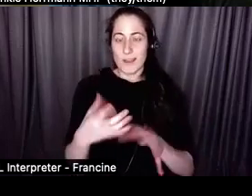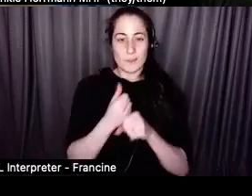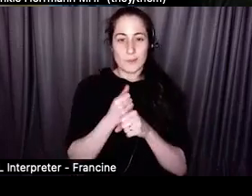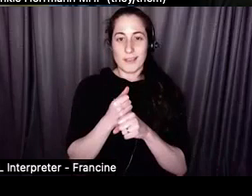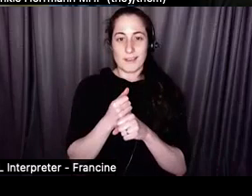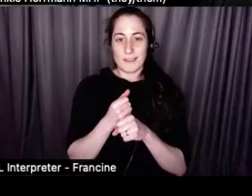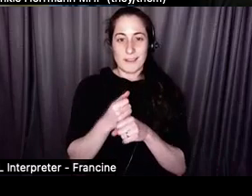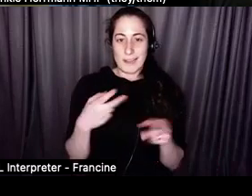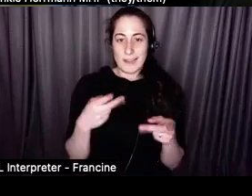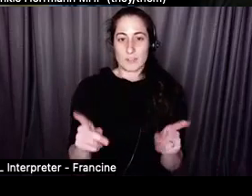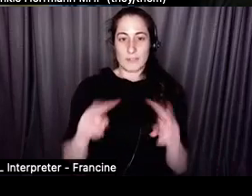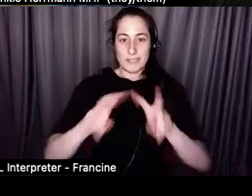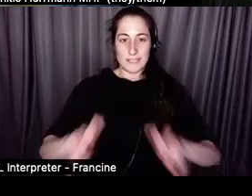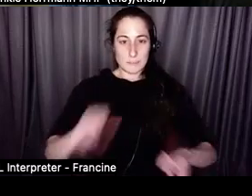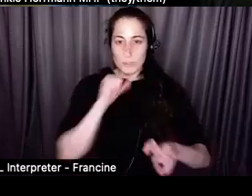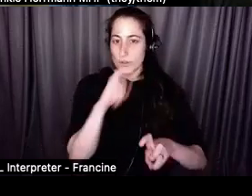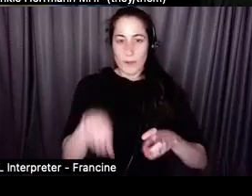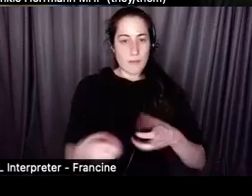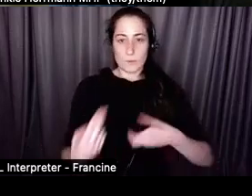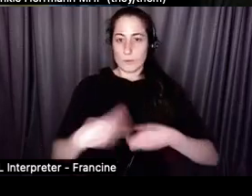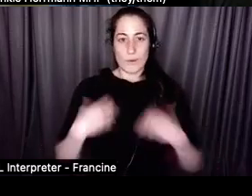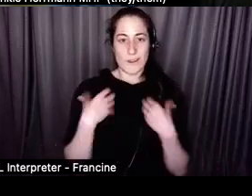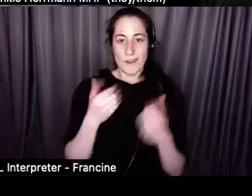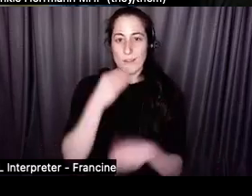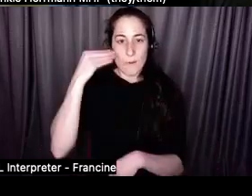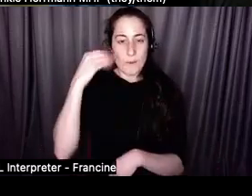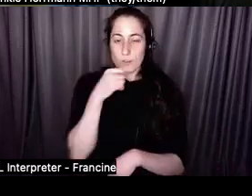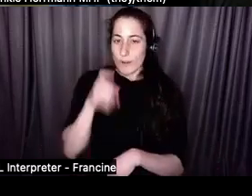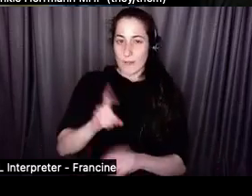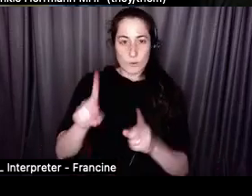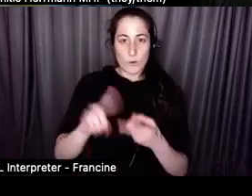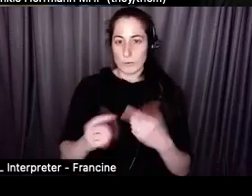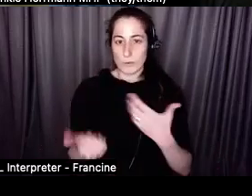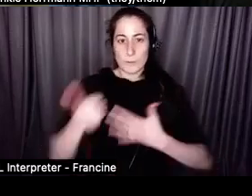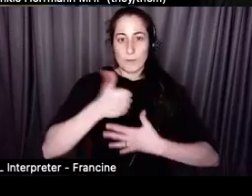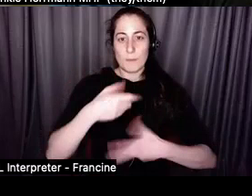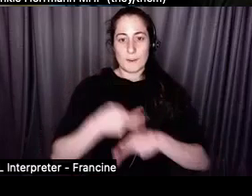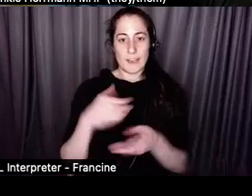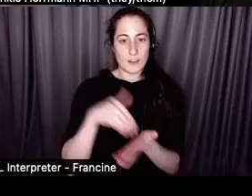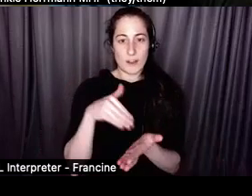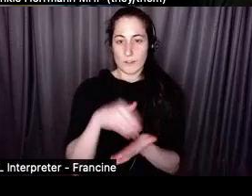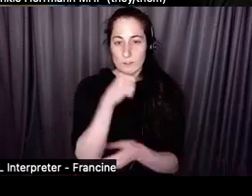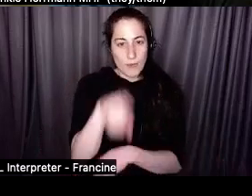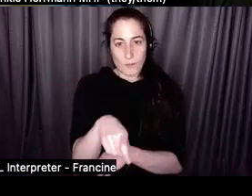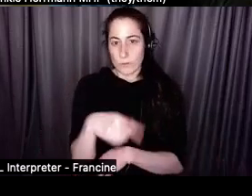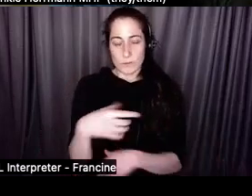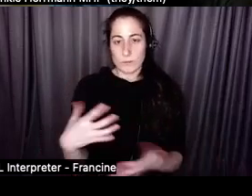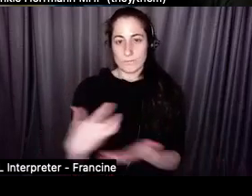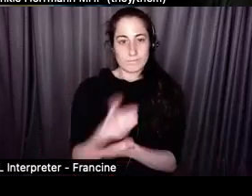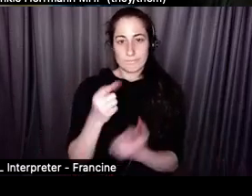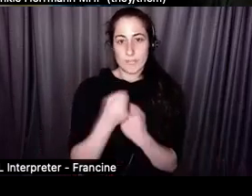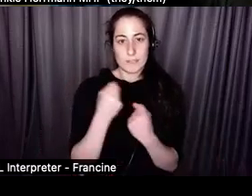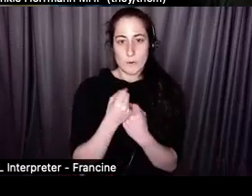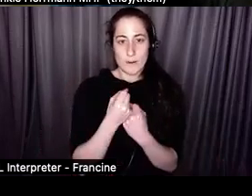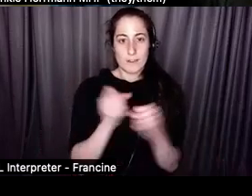you don't need to join a health home, and you do not need to visit your primary care physician or work with a care coordinator to get these supports. Like, you can